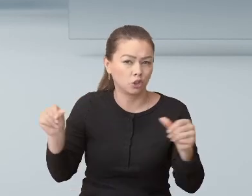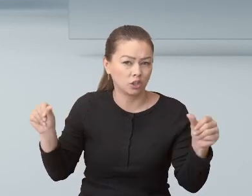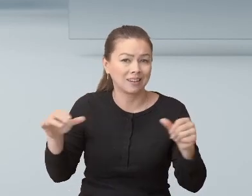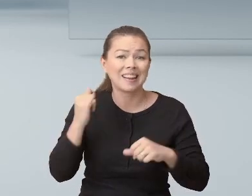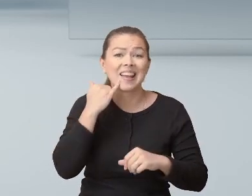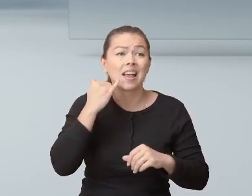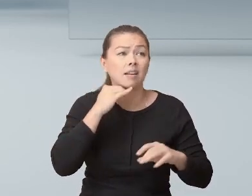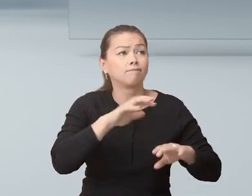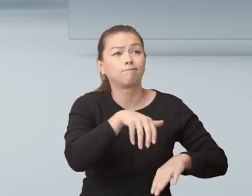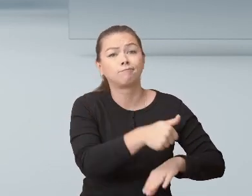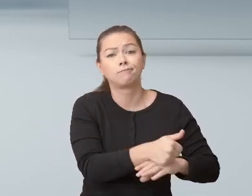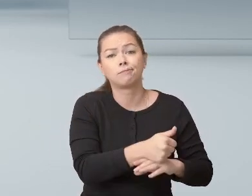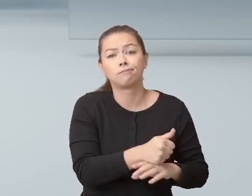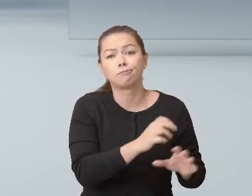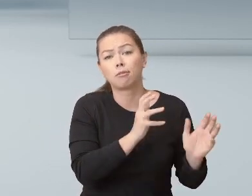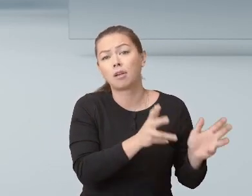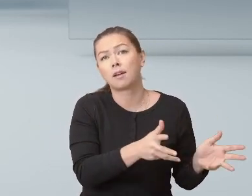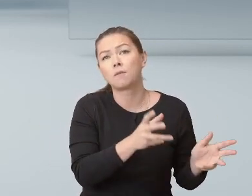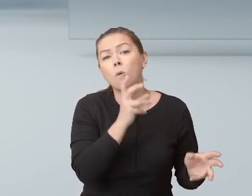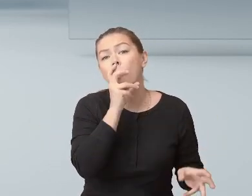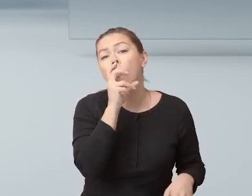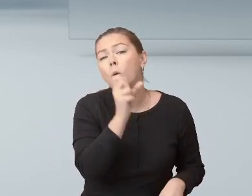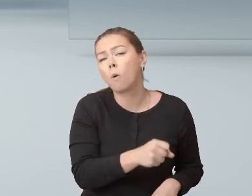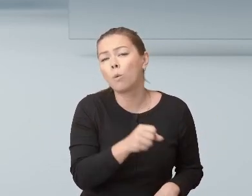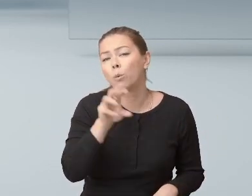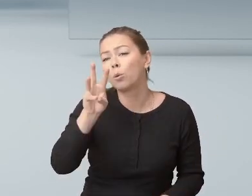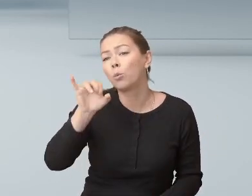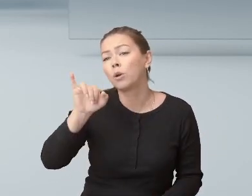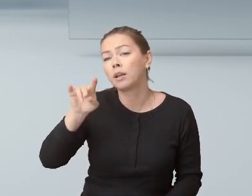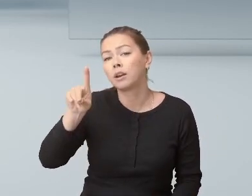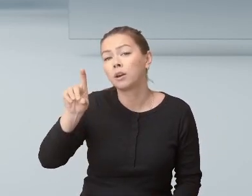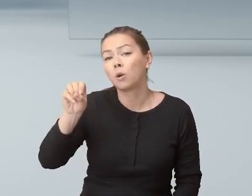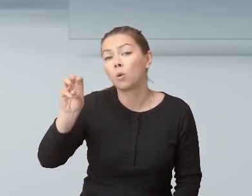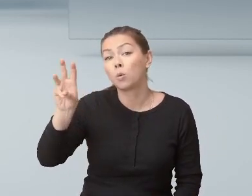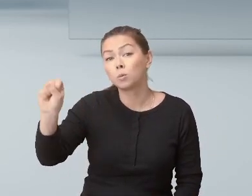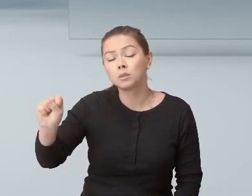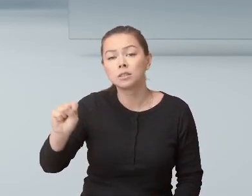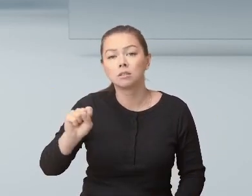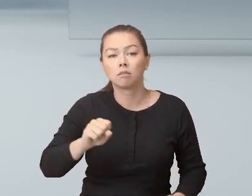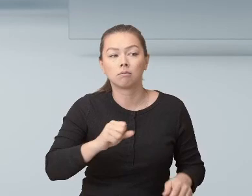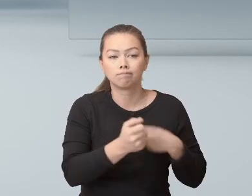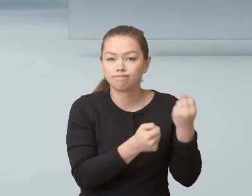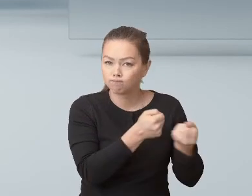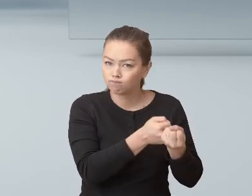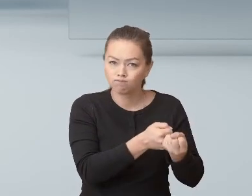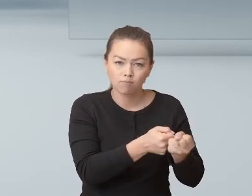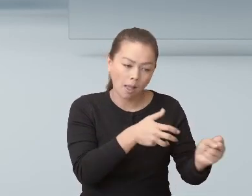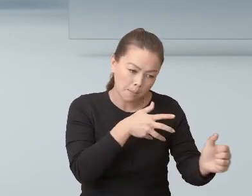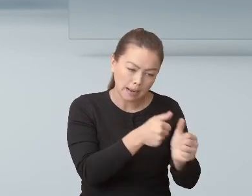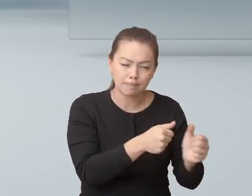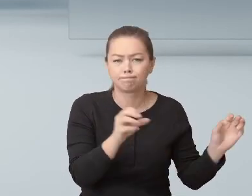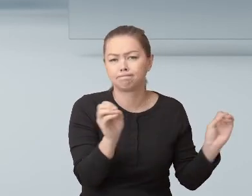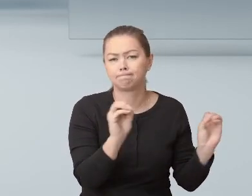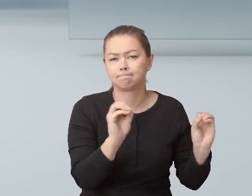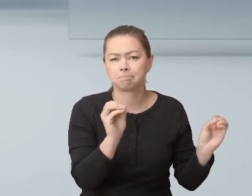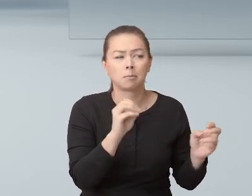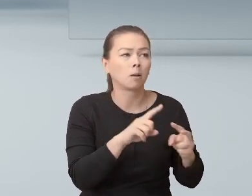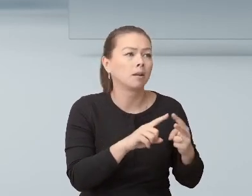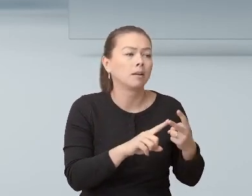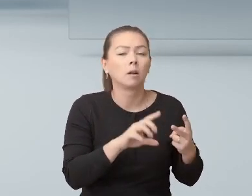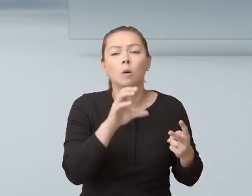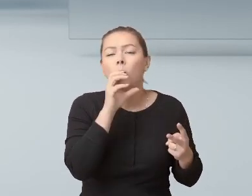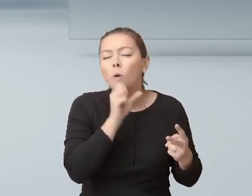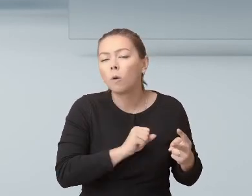Windows that are unsupported by Microsoft or other operating systems, old versions of SQL Server that haven't been upgraded in a very long